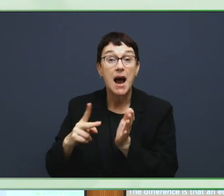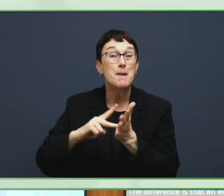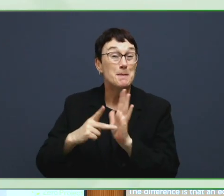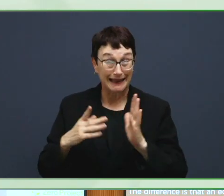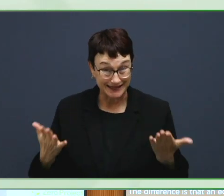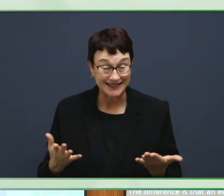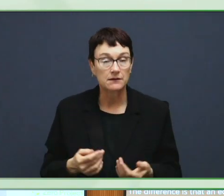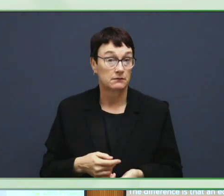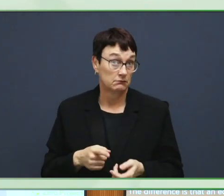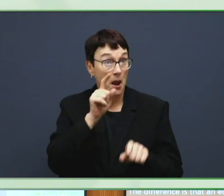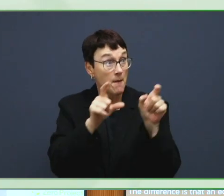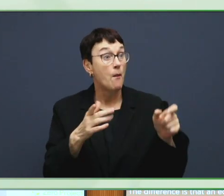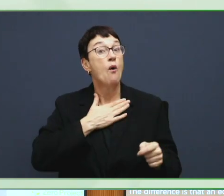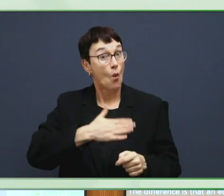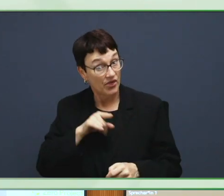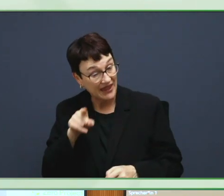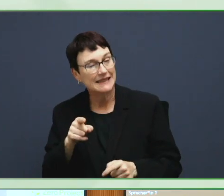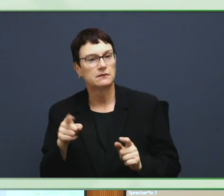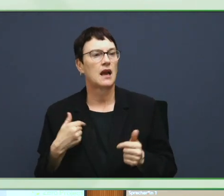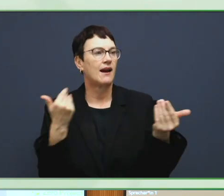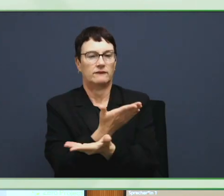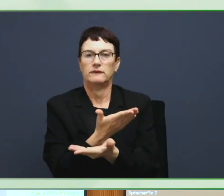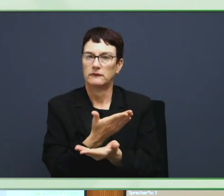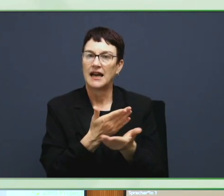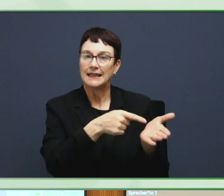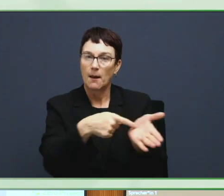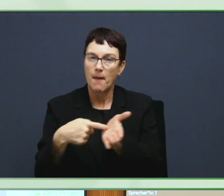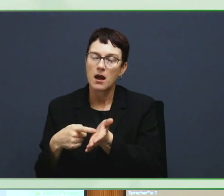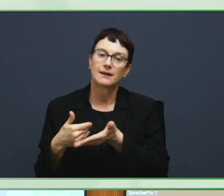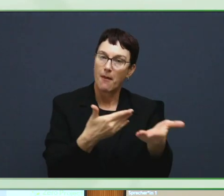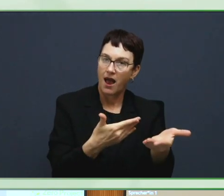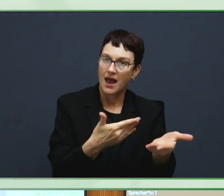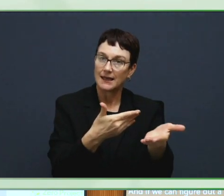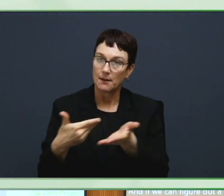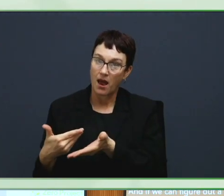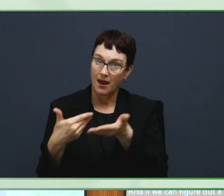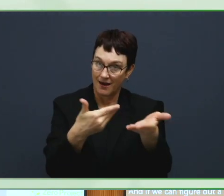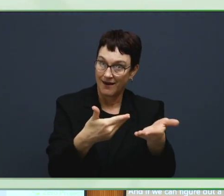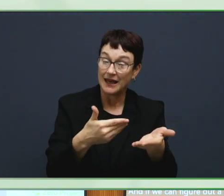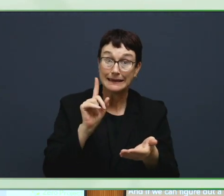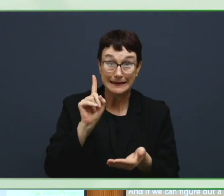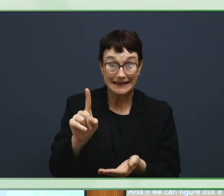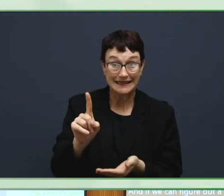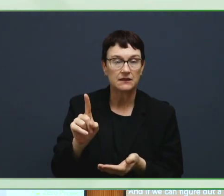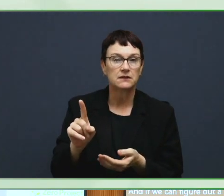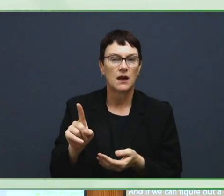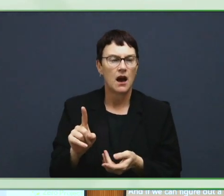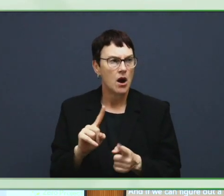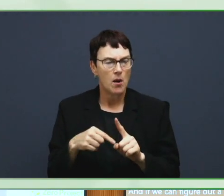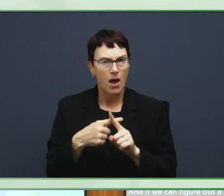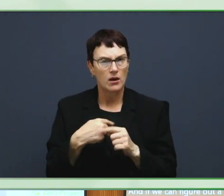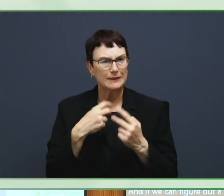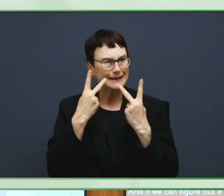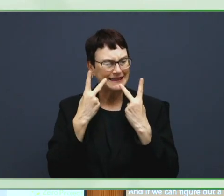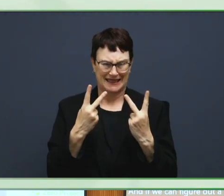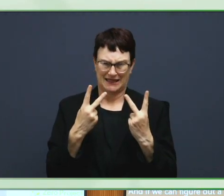scarcity. And if we can figure out a platform that brings together the abundance with the scarcity, we can actually hit scale. And I